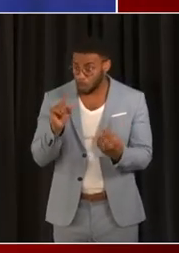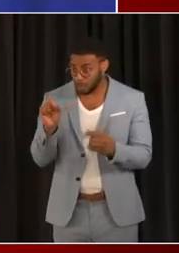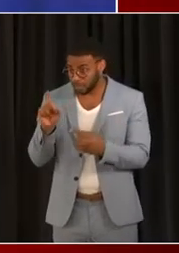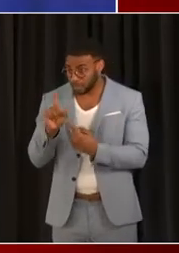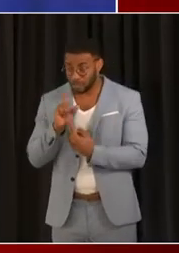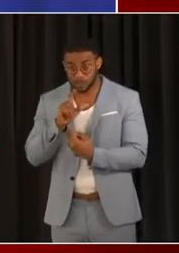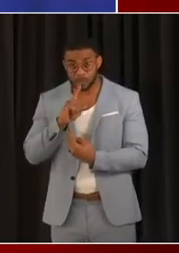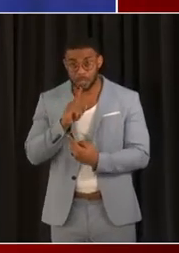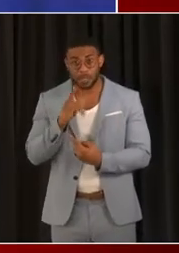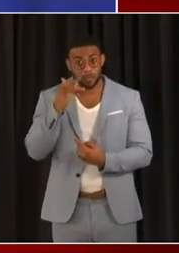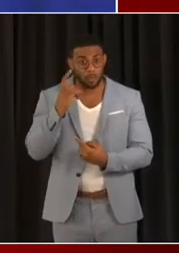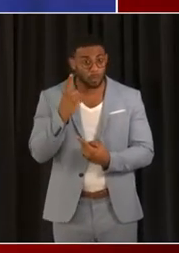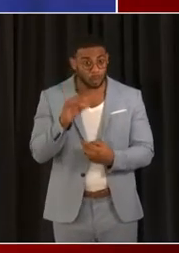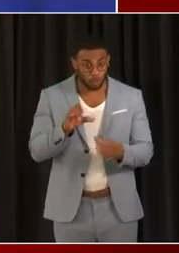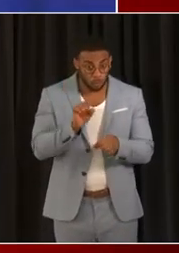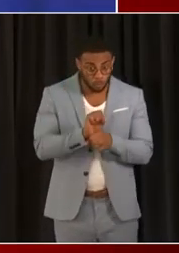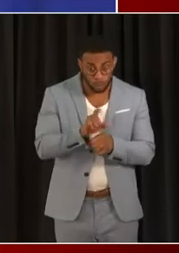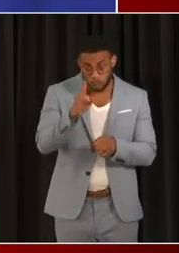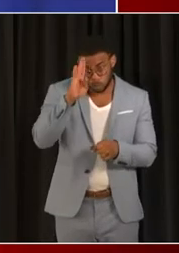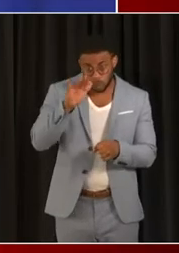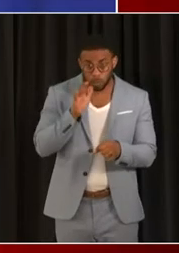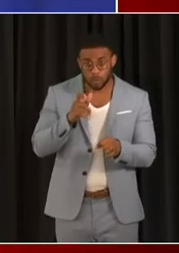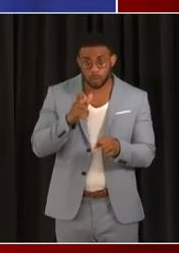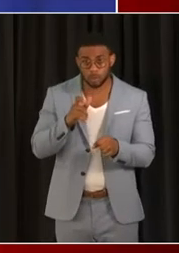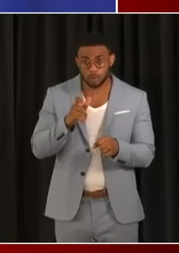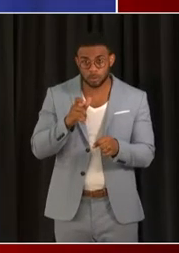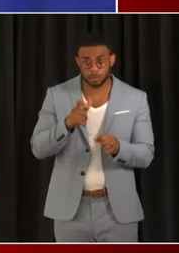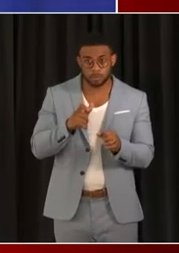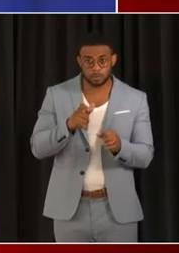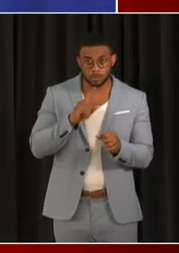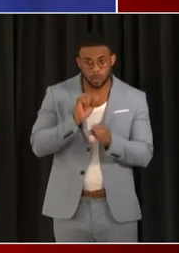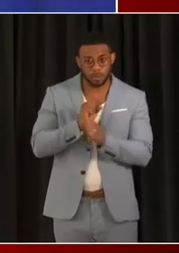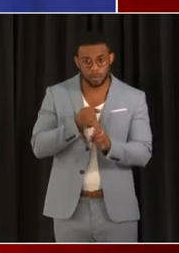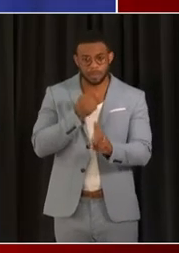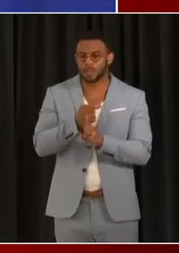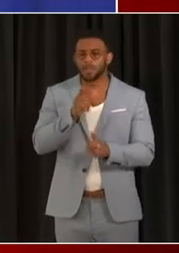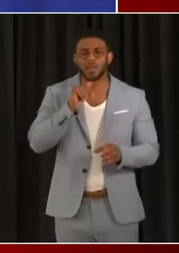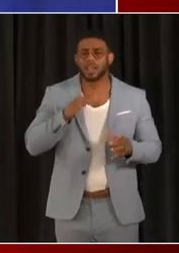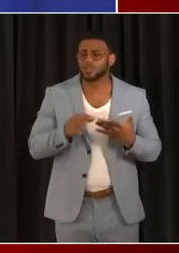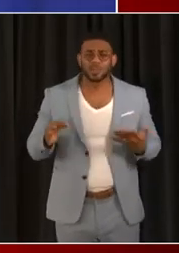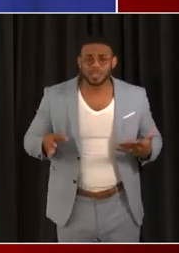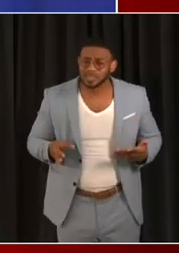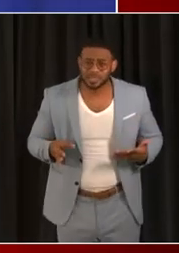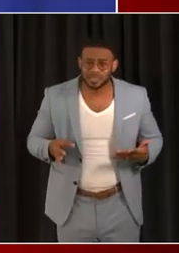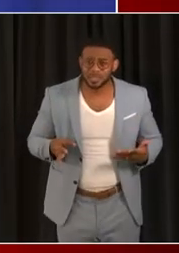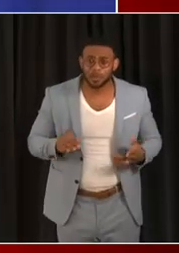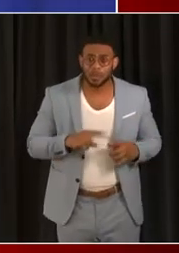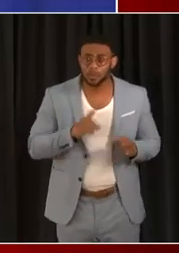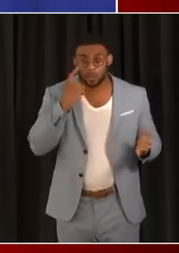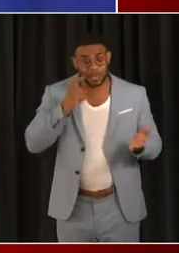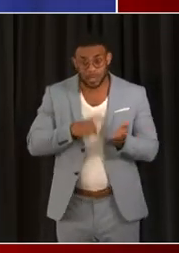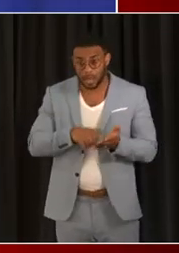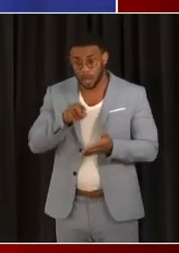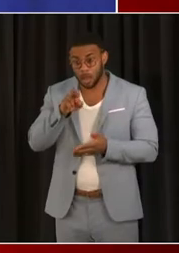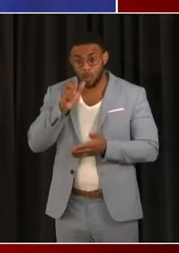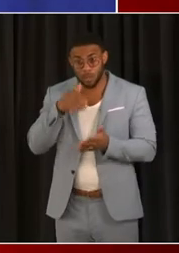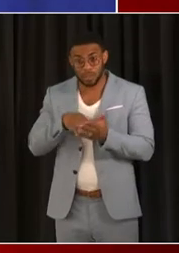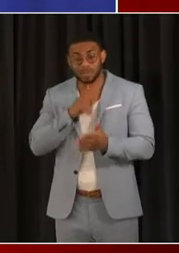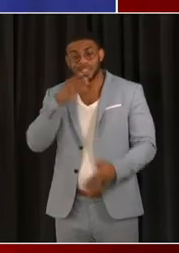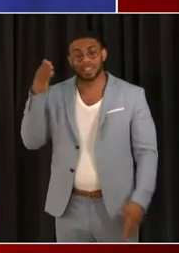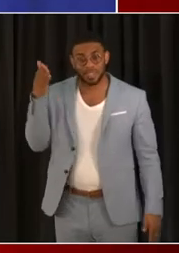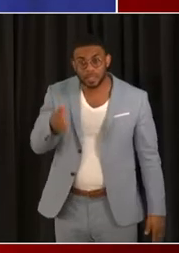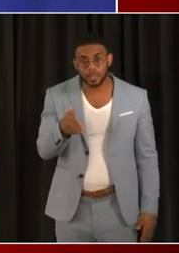need says you need to be, if you're going to do the work that you know is going to ultimately be impactful, you don't have a choice but to acknowledge that the